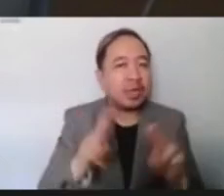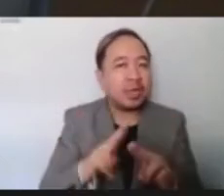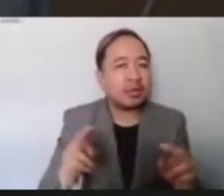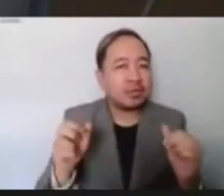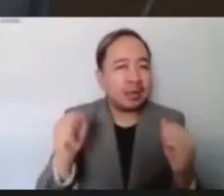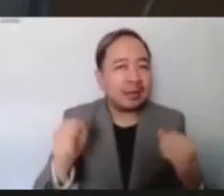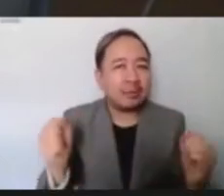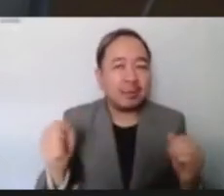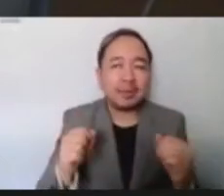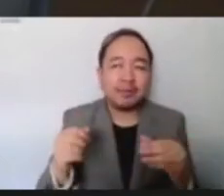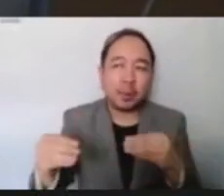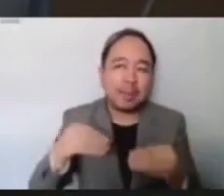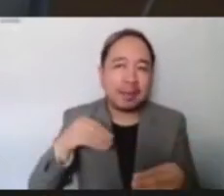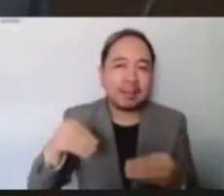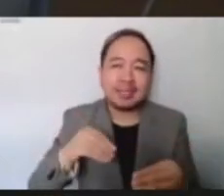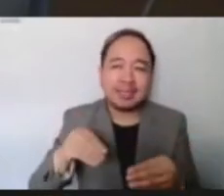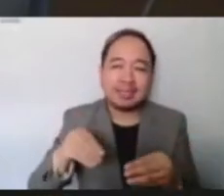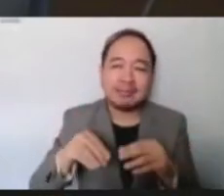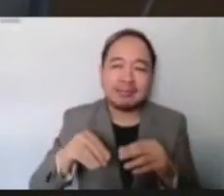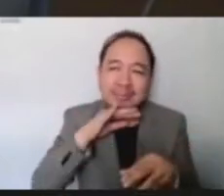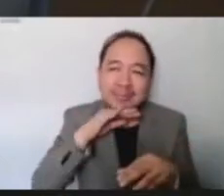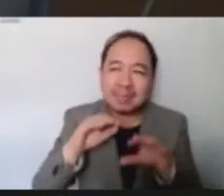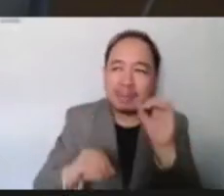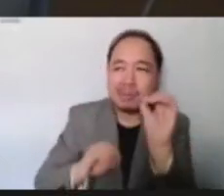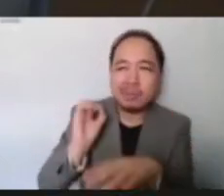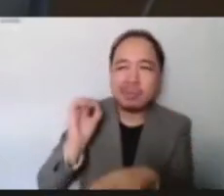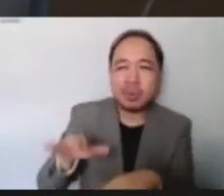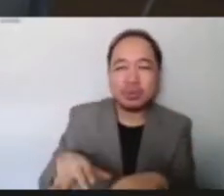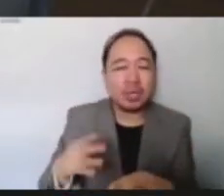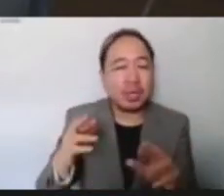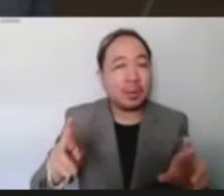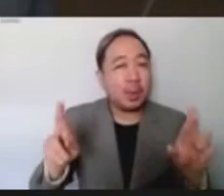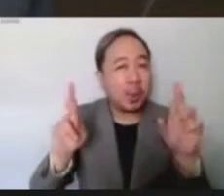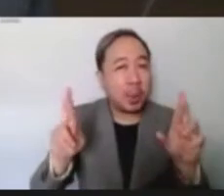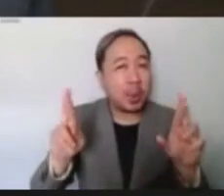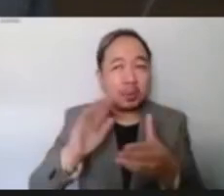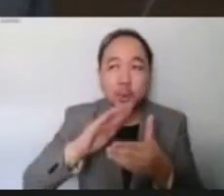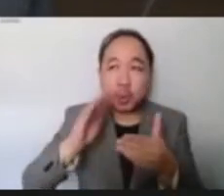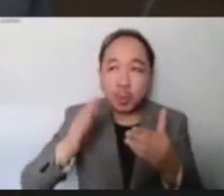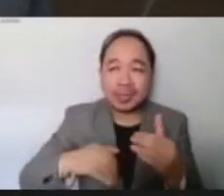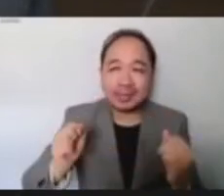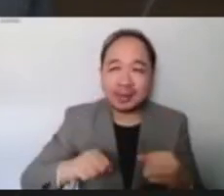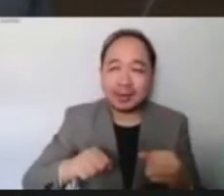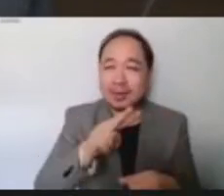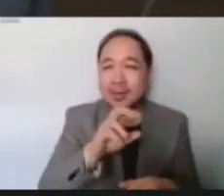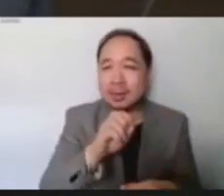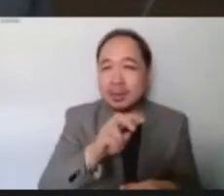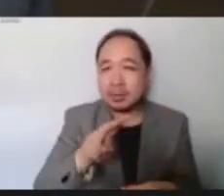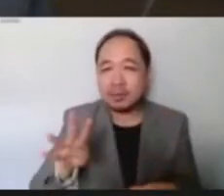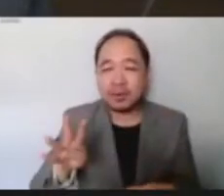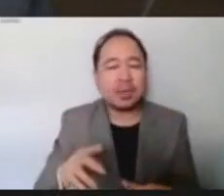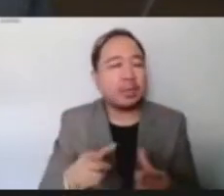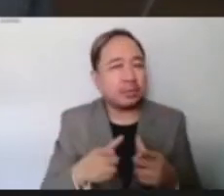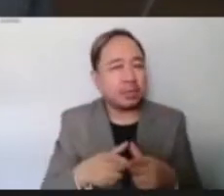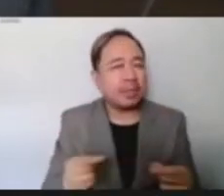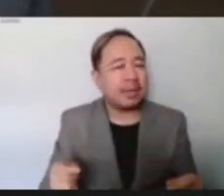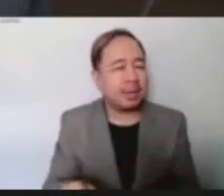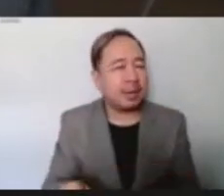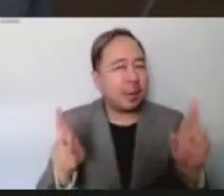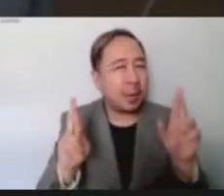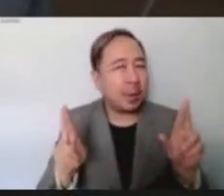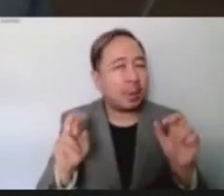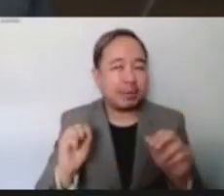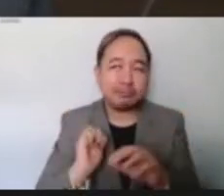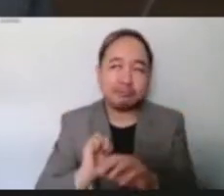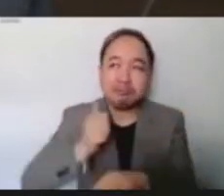plastic pollutions with the aim to complete negotiations by 2024 Japan hopes to contribute toward building a practical effective